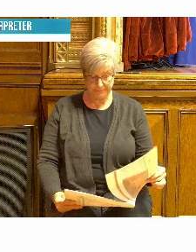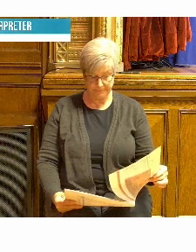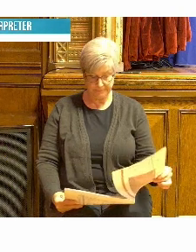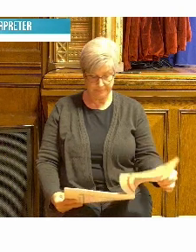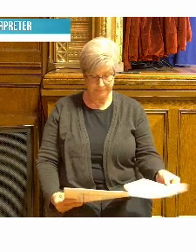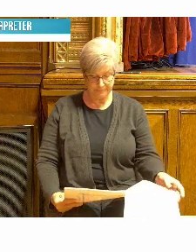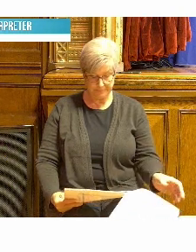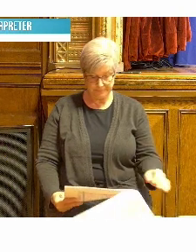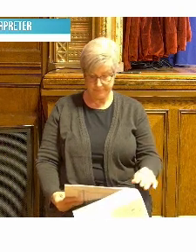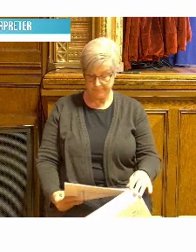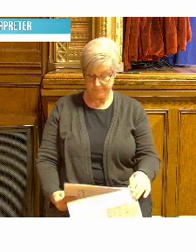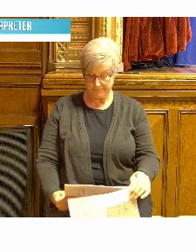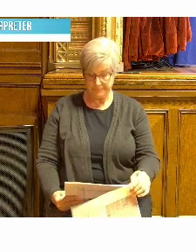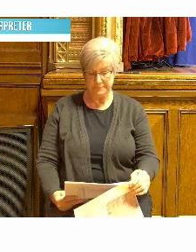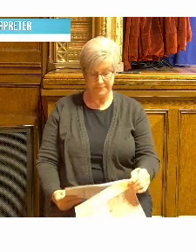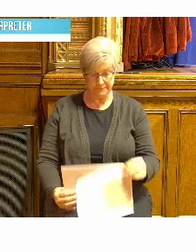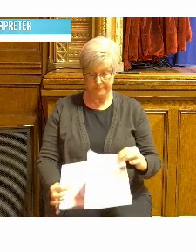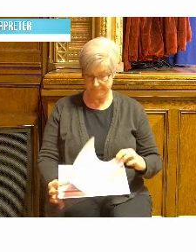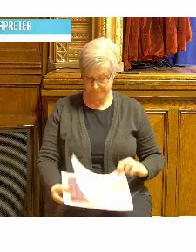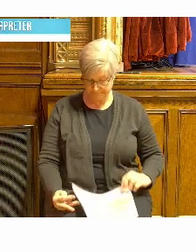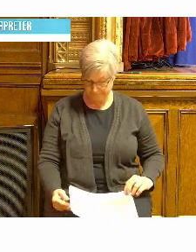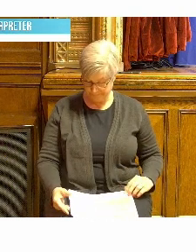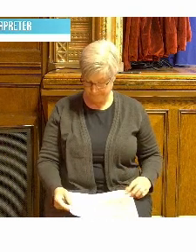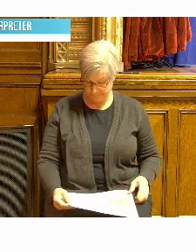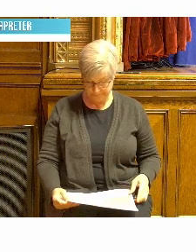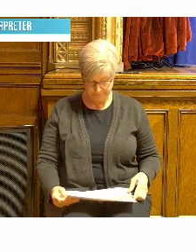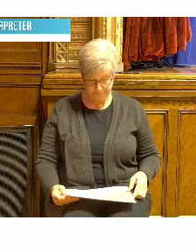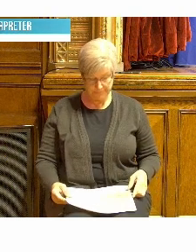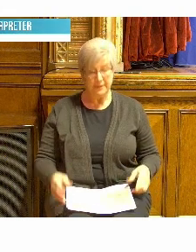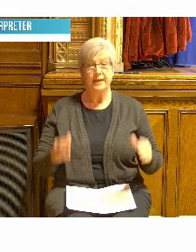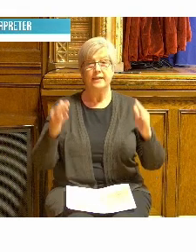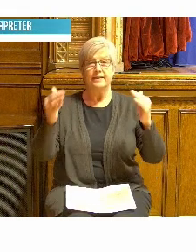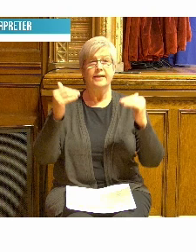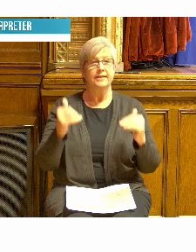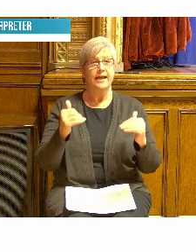Ready? All right, we're going to show you the next piece to zoom in on.